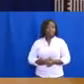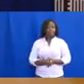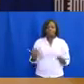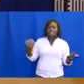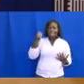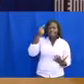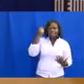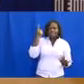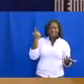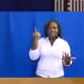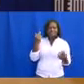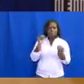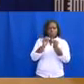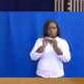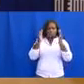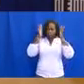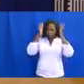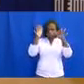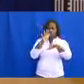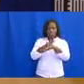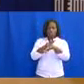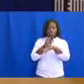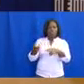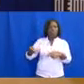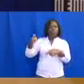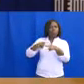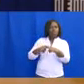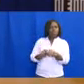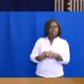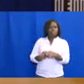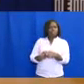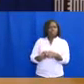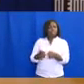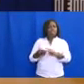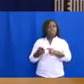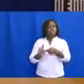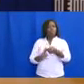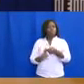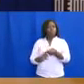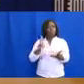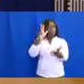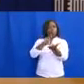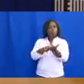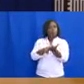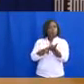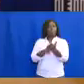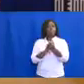Understandably, much focus has been placed on the rise in the total number of confirmed cases.